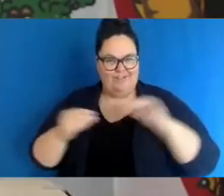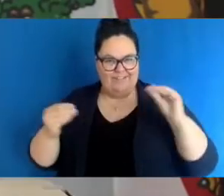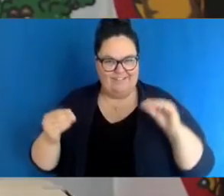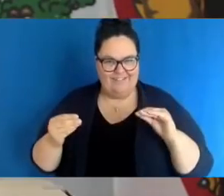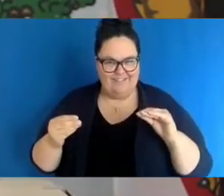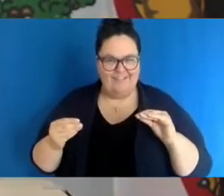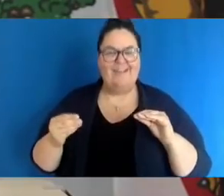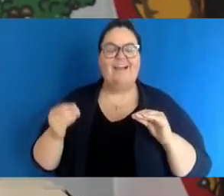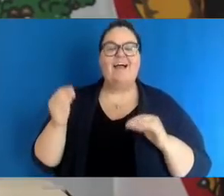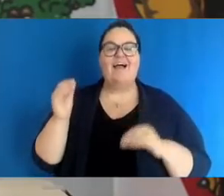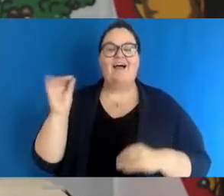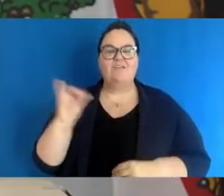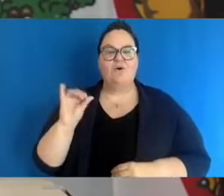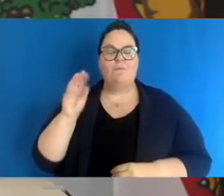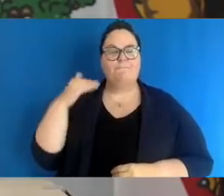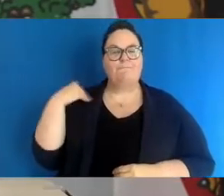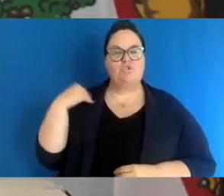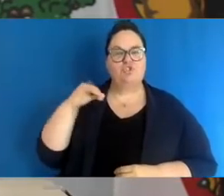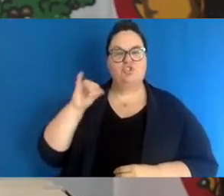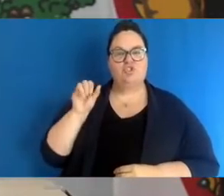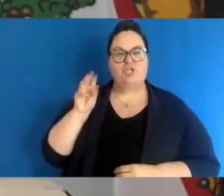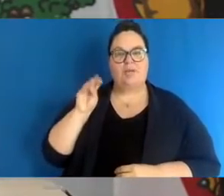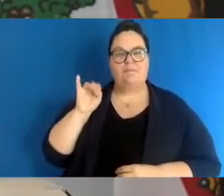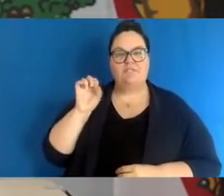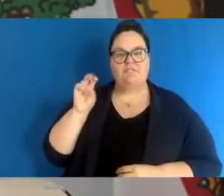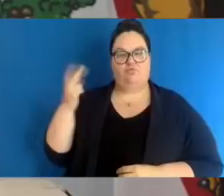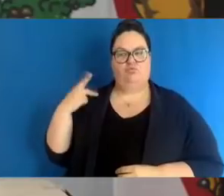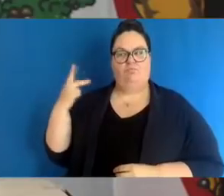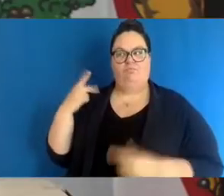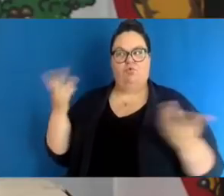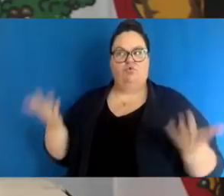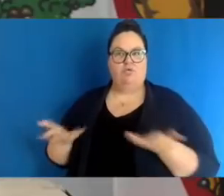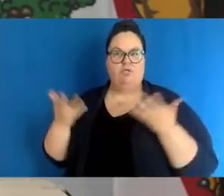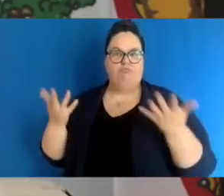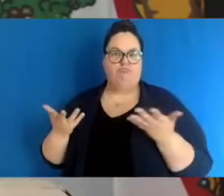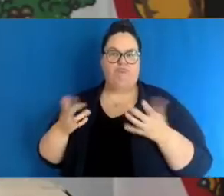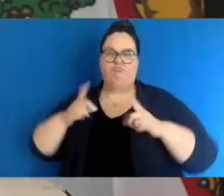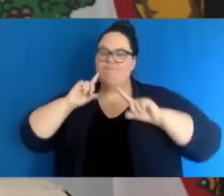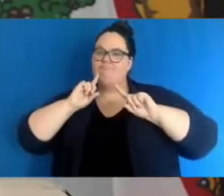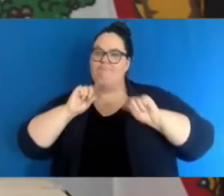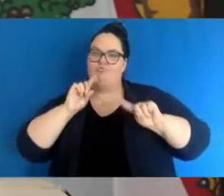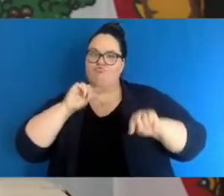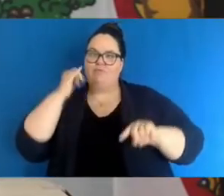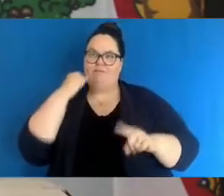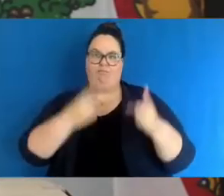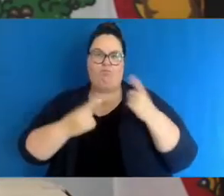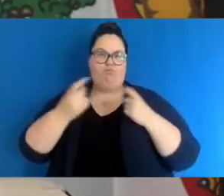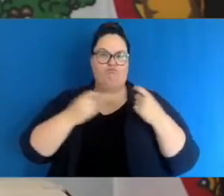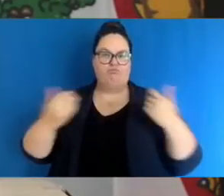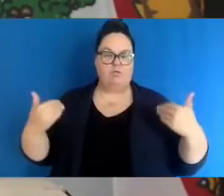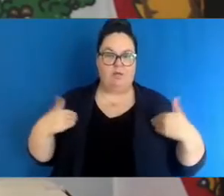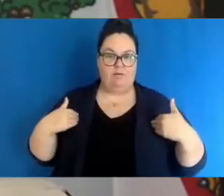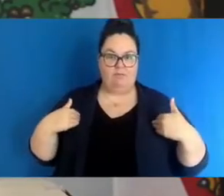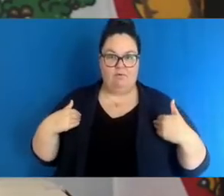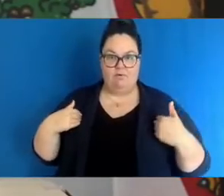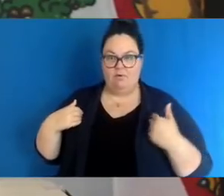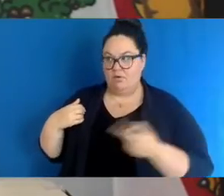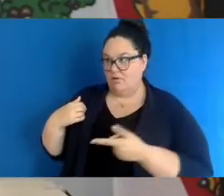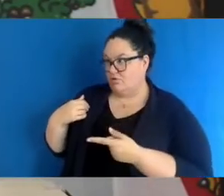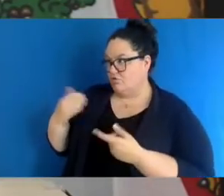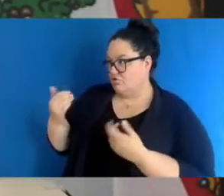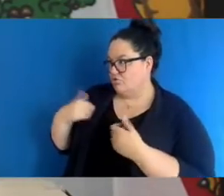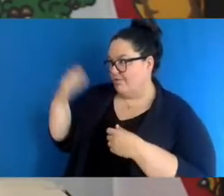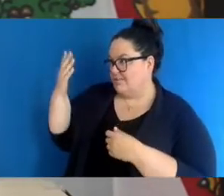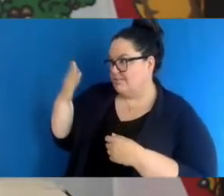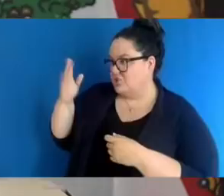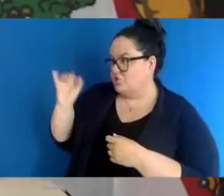And Minister Jameson and I will be here to answer any questions you might have. And Natalie, do you have a statement or just